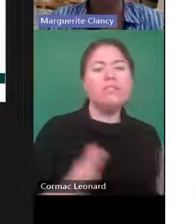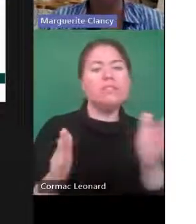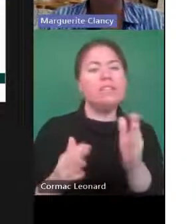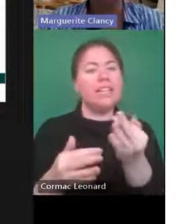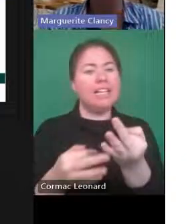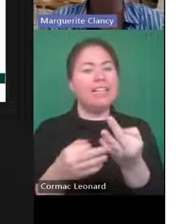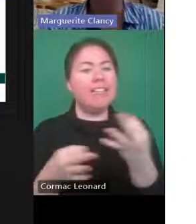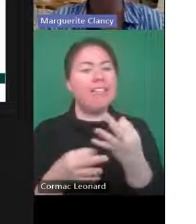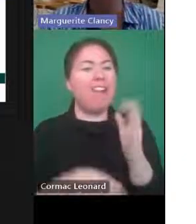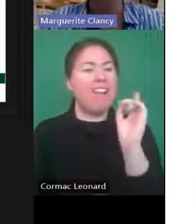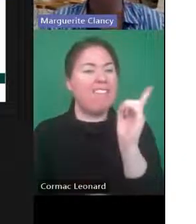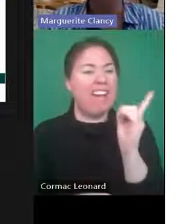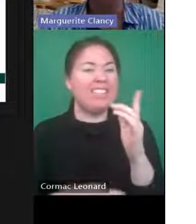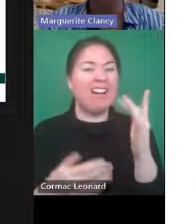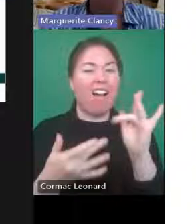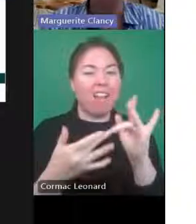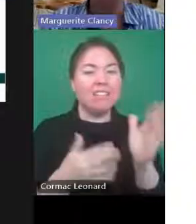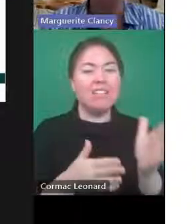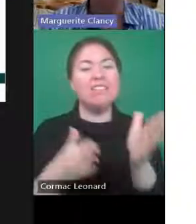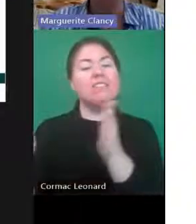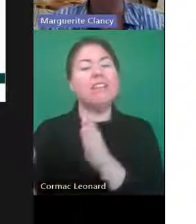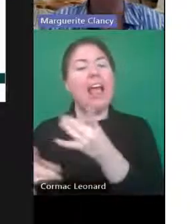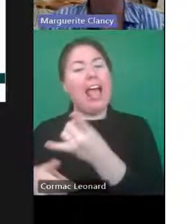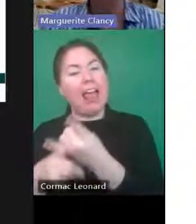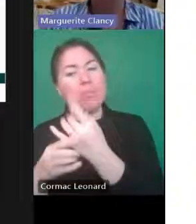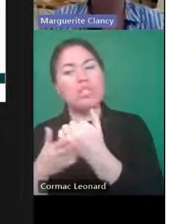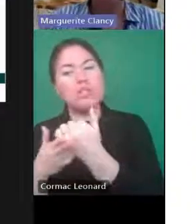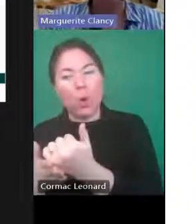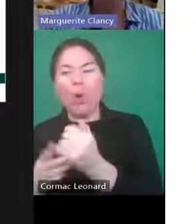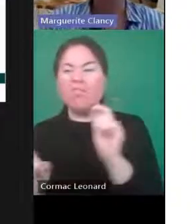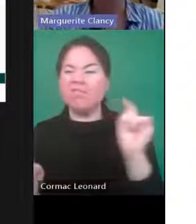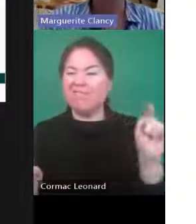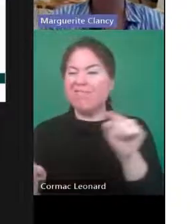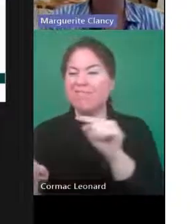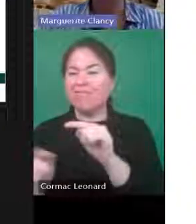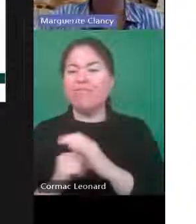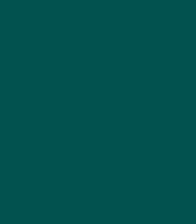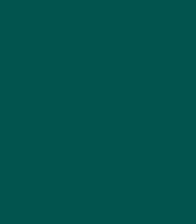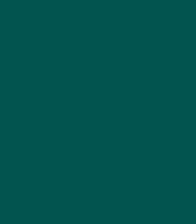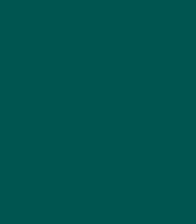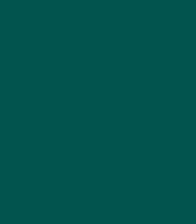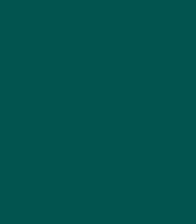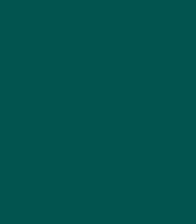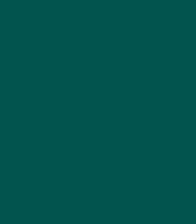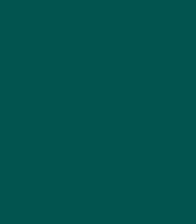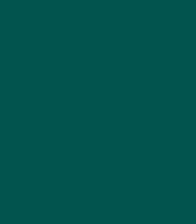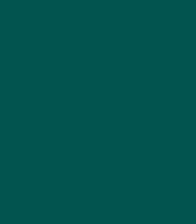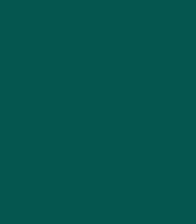advice and contact, and then some portal help and support. So specific